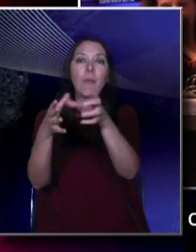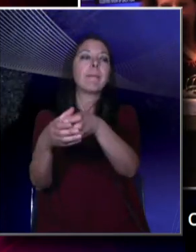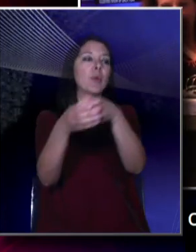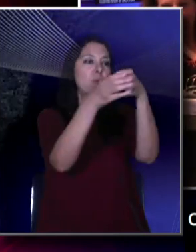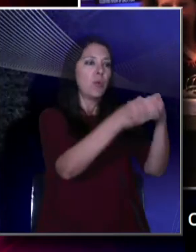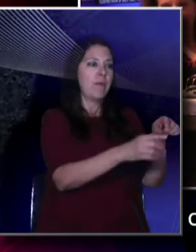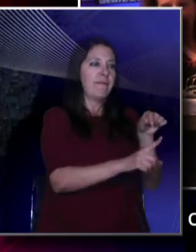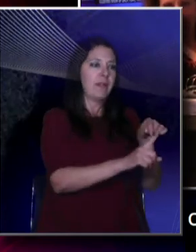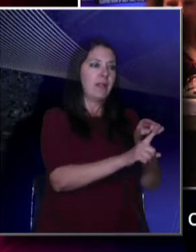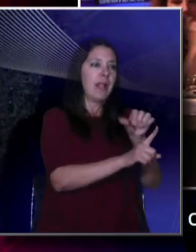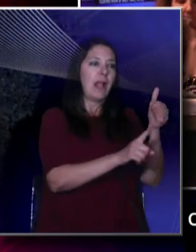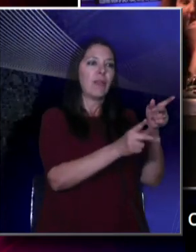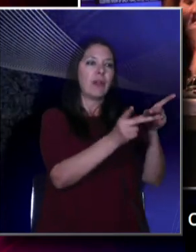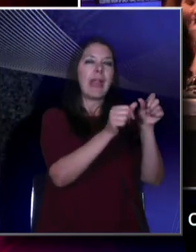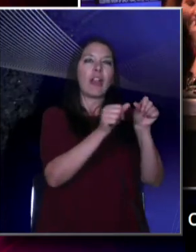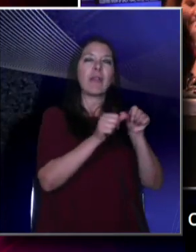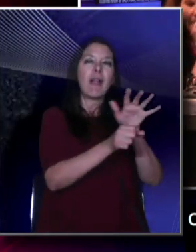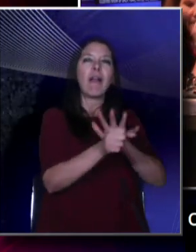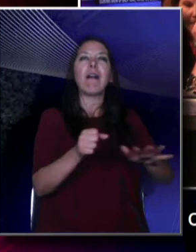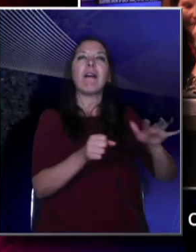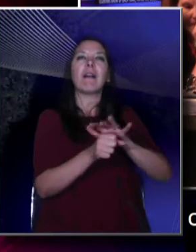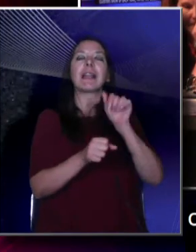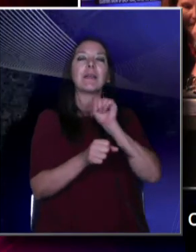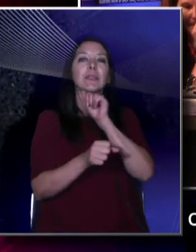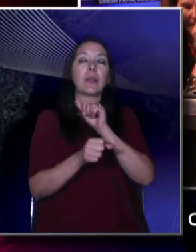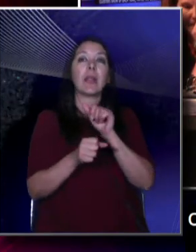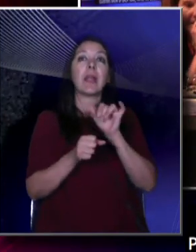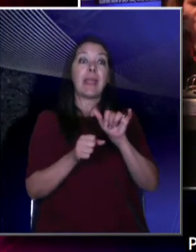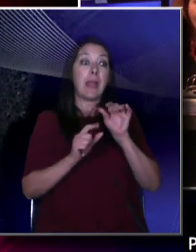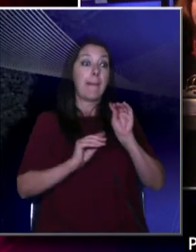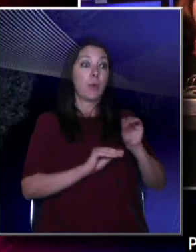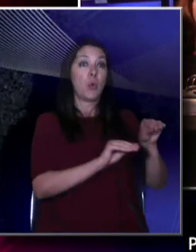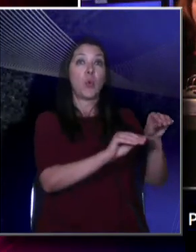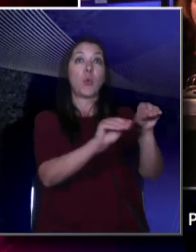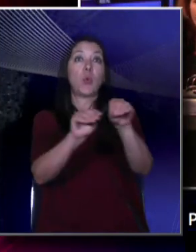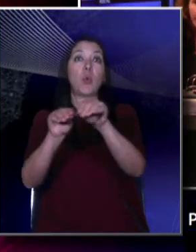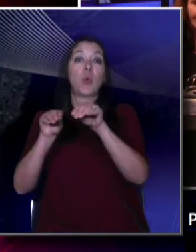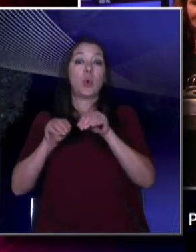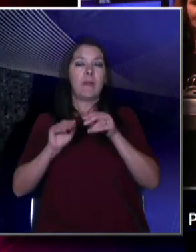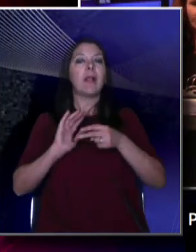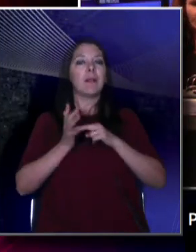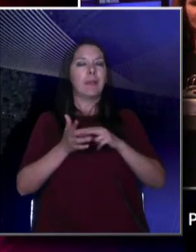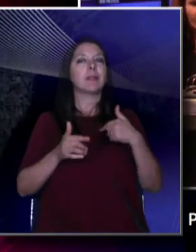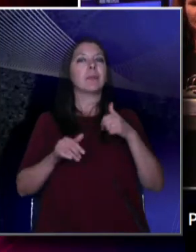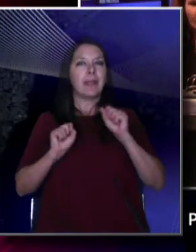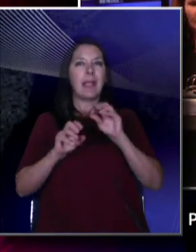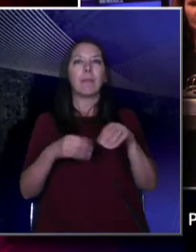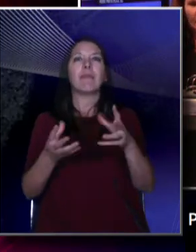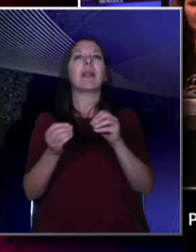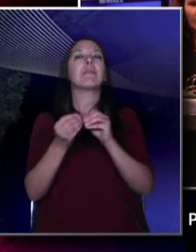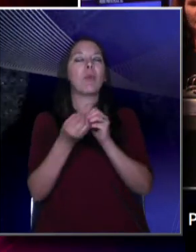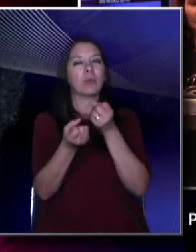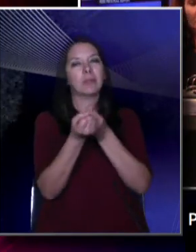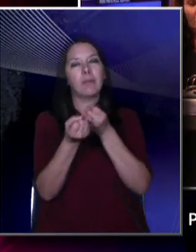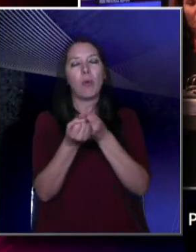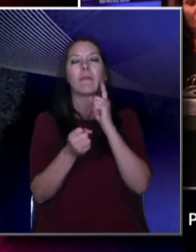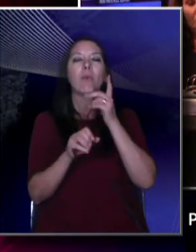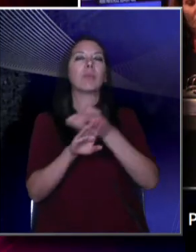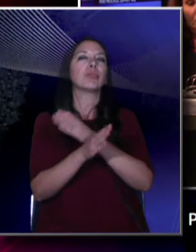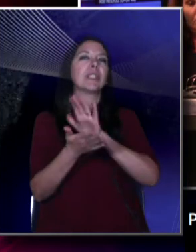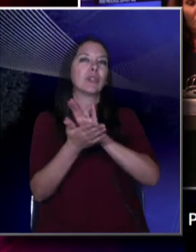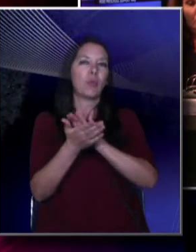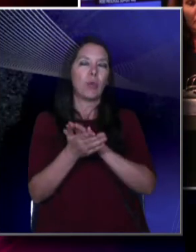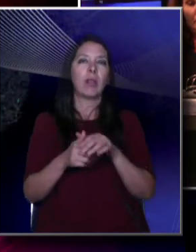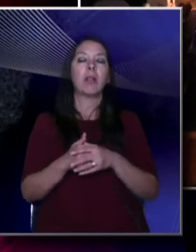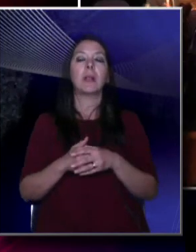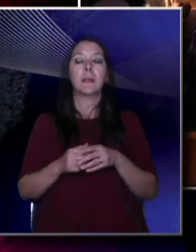Maybe we could be providing more preschool supports and services. Okay, and would that be for